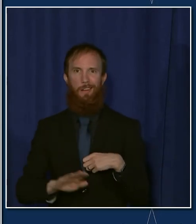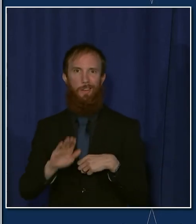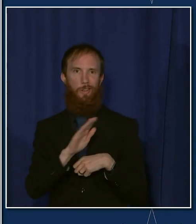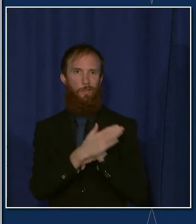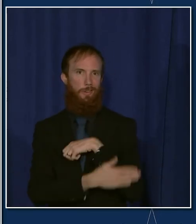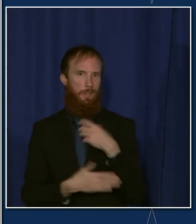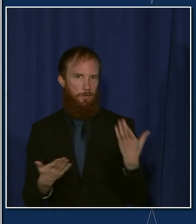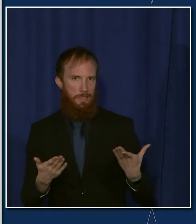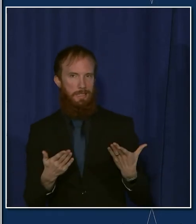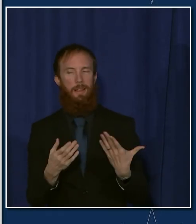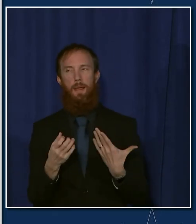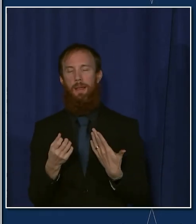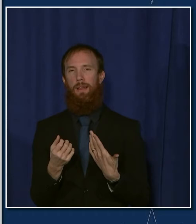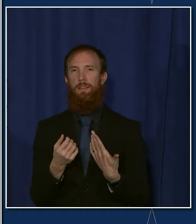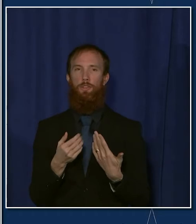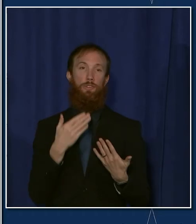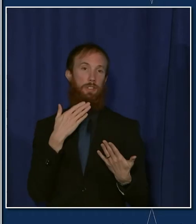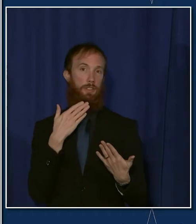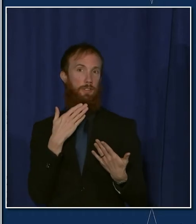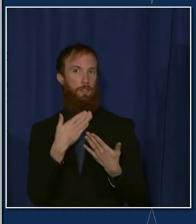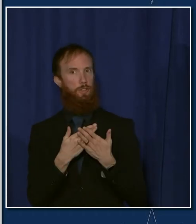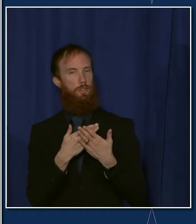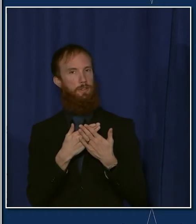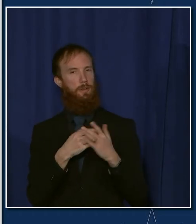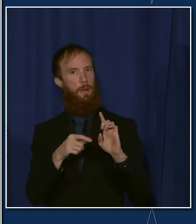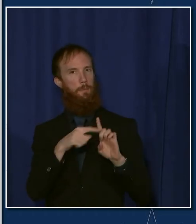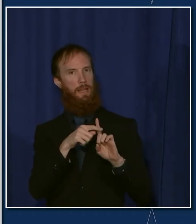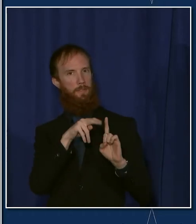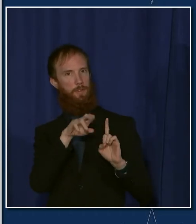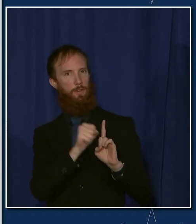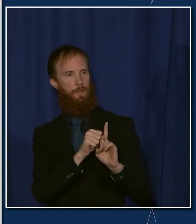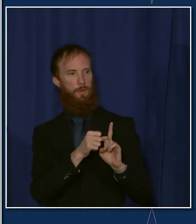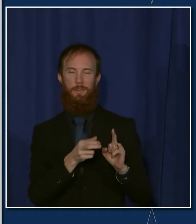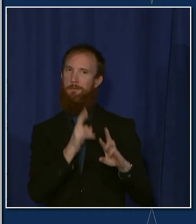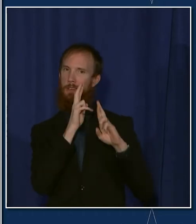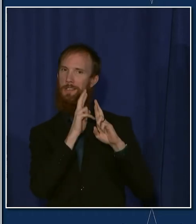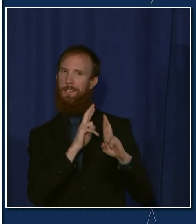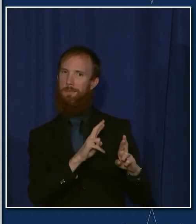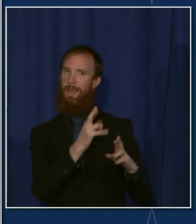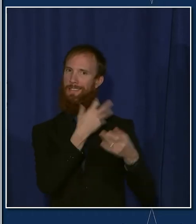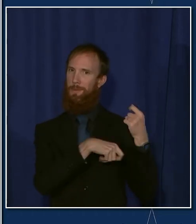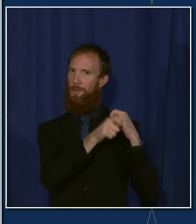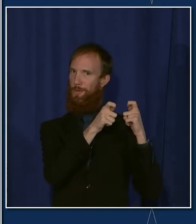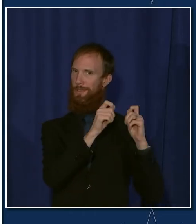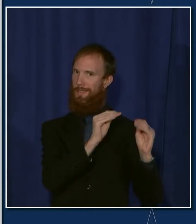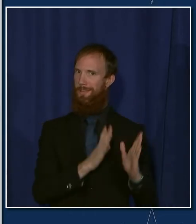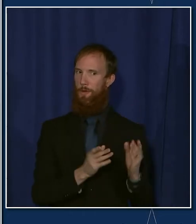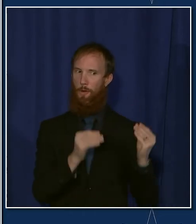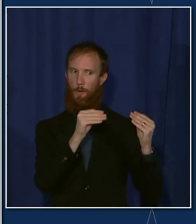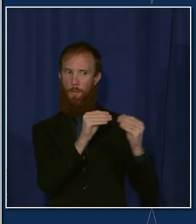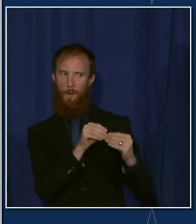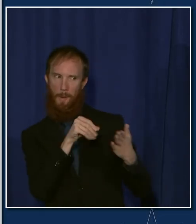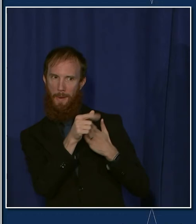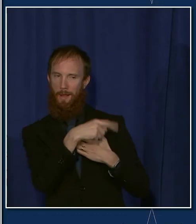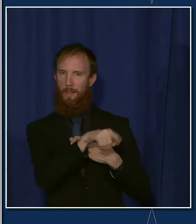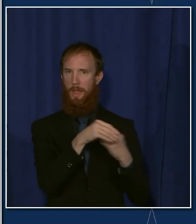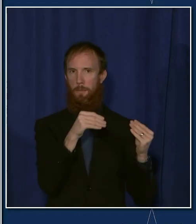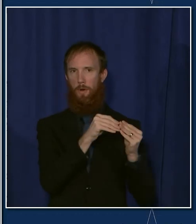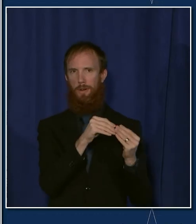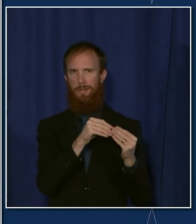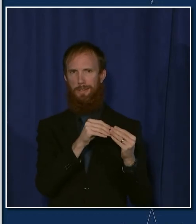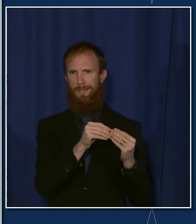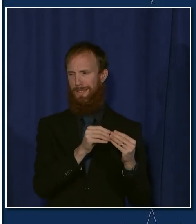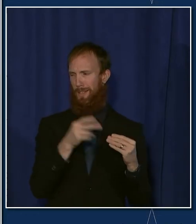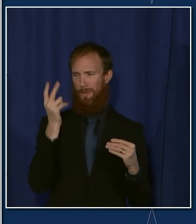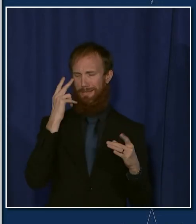the good news is that this is forcing all of us to really respect their substitutes a lot more and to actually pay them more, because substitutes have historically just received such